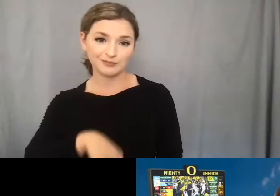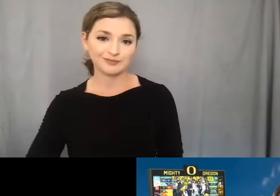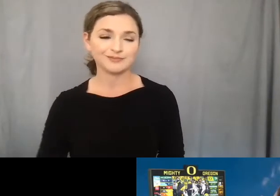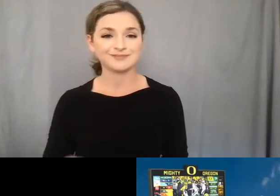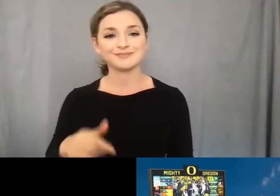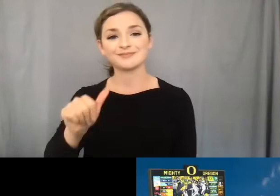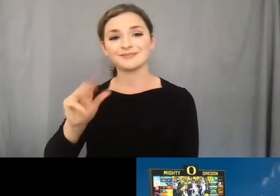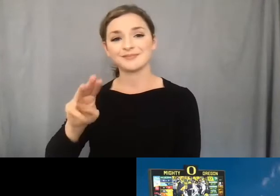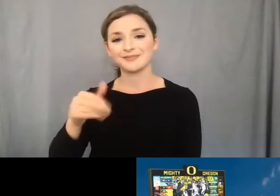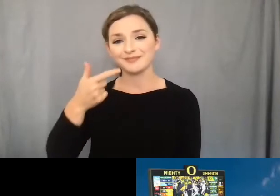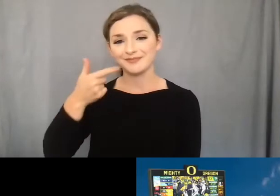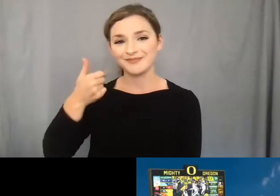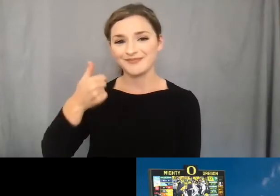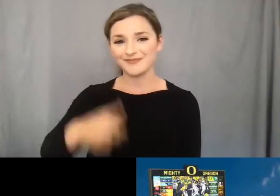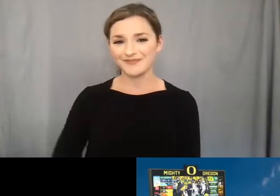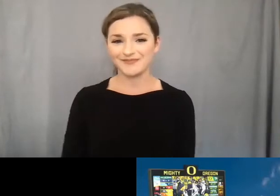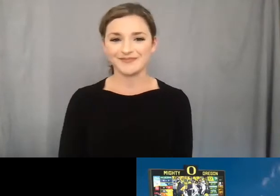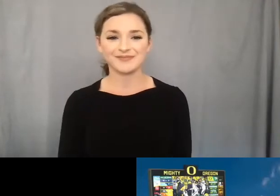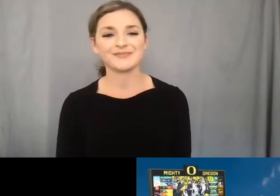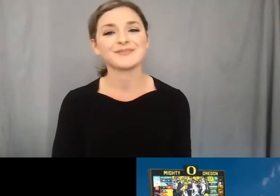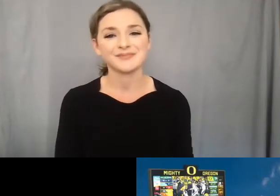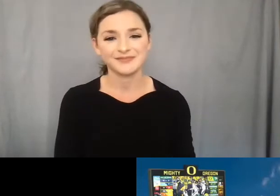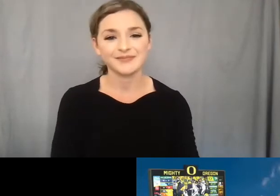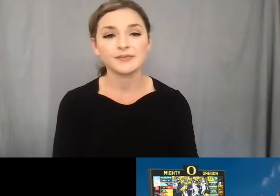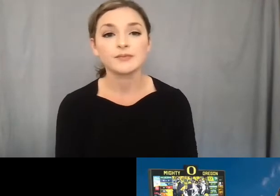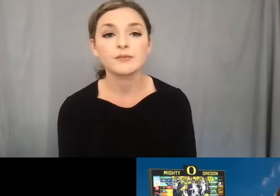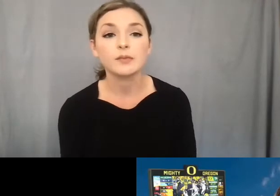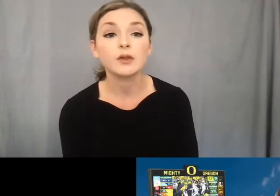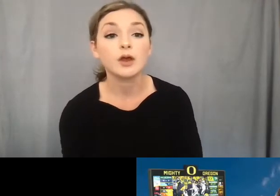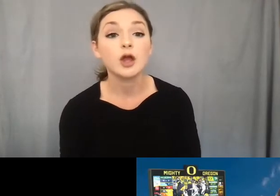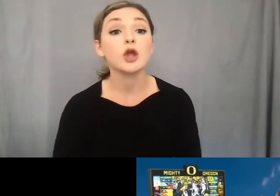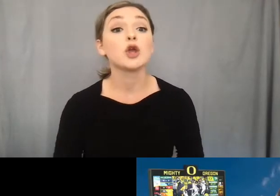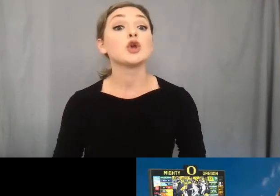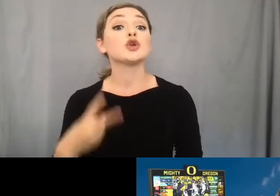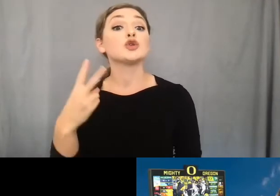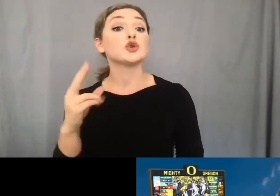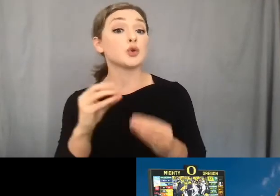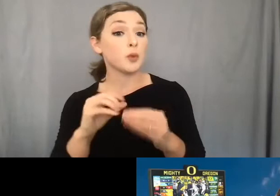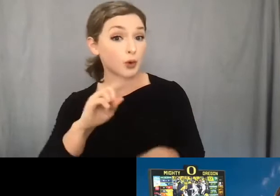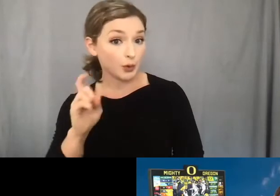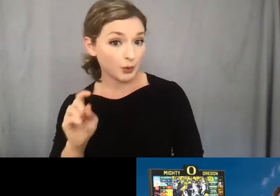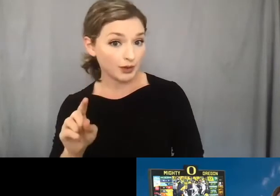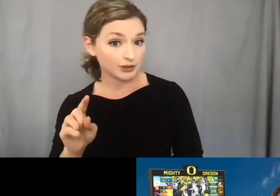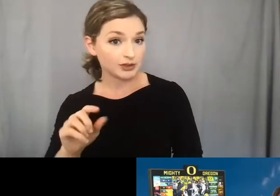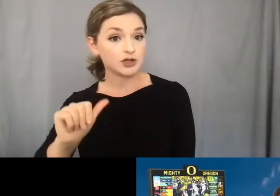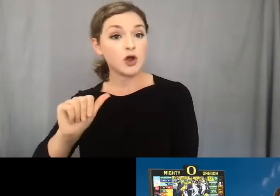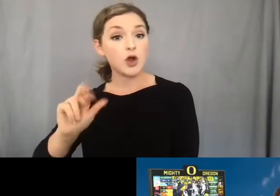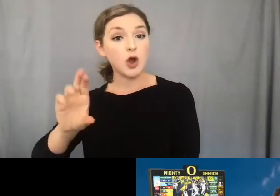Okay, Yeah, there's a duck. Right. Yes. We'll take two more questions. How about Archer?